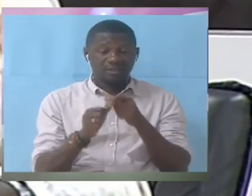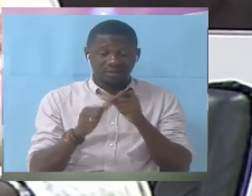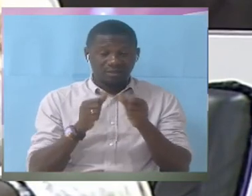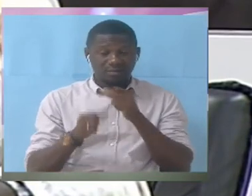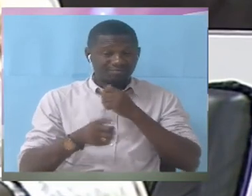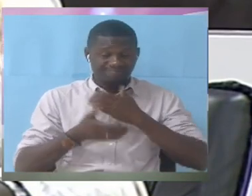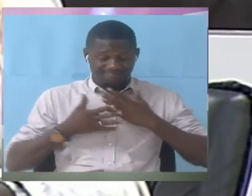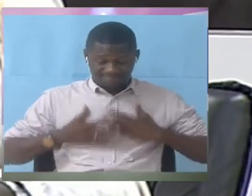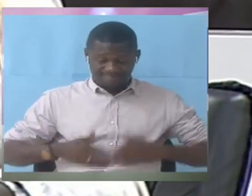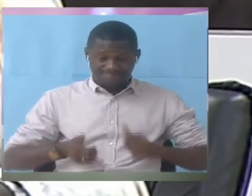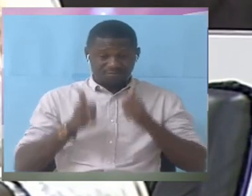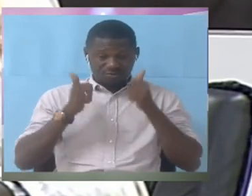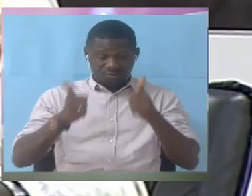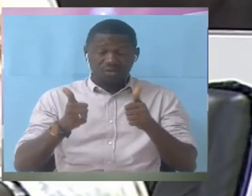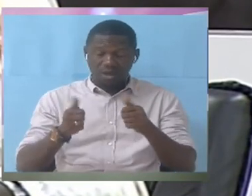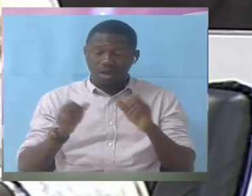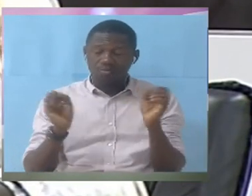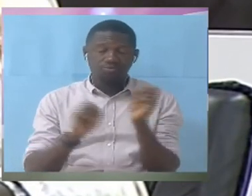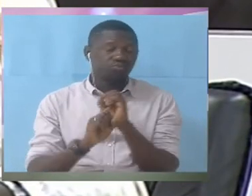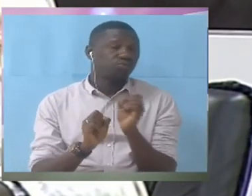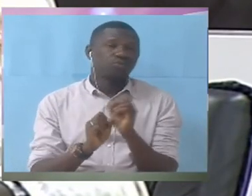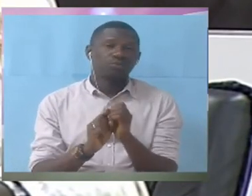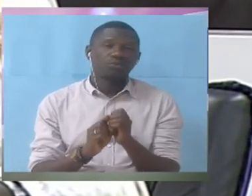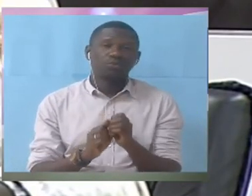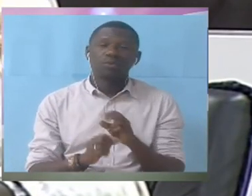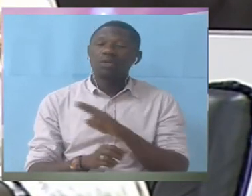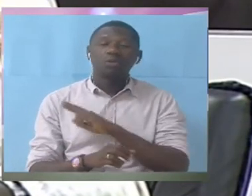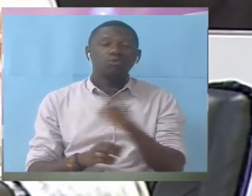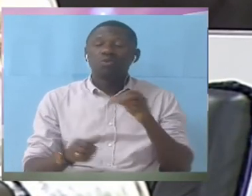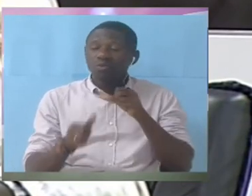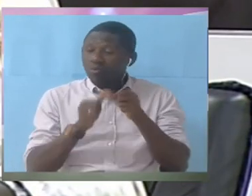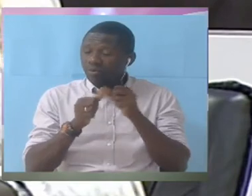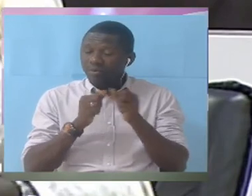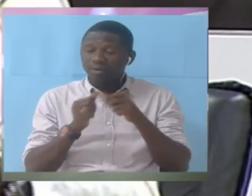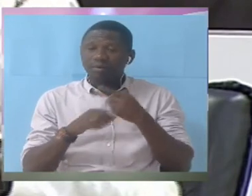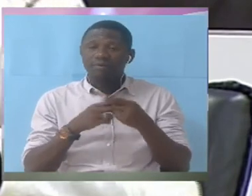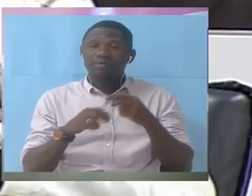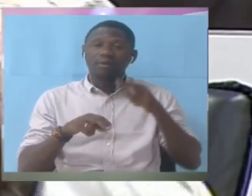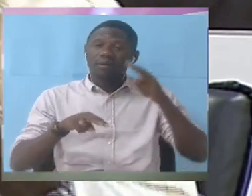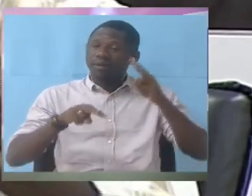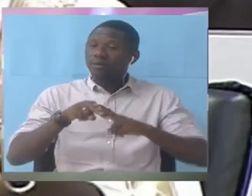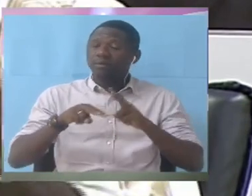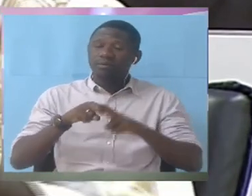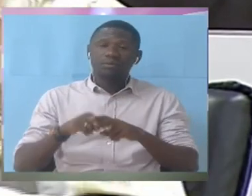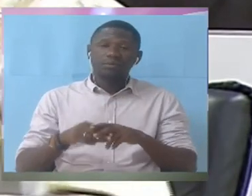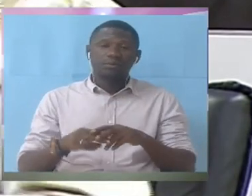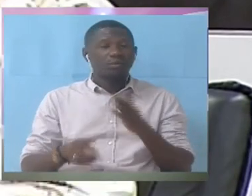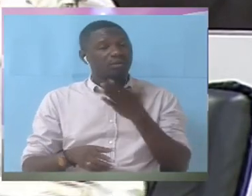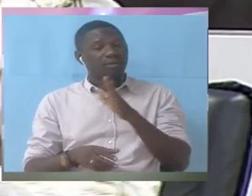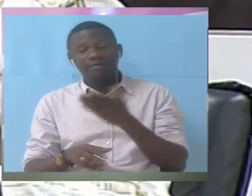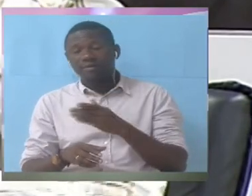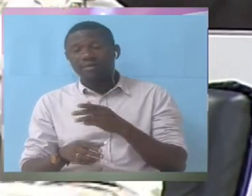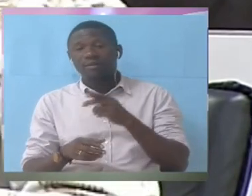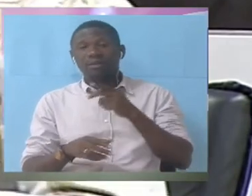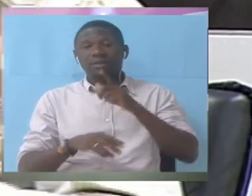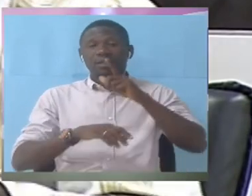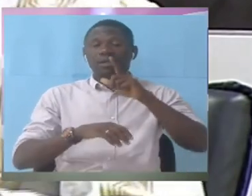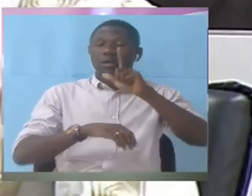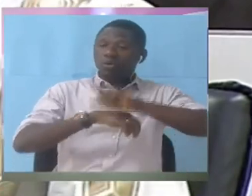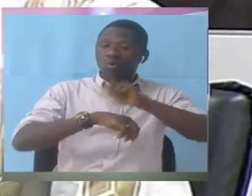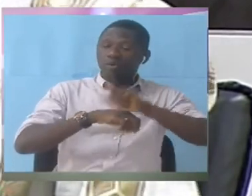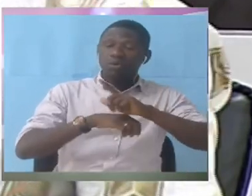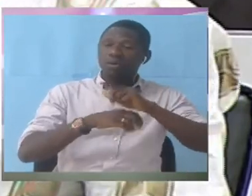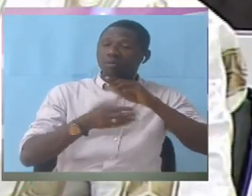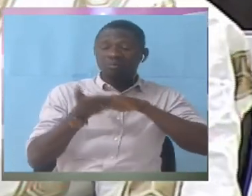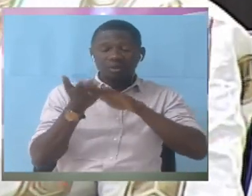won de. So there's no cure for HIV. HIV AIDS dal mom amut fajj. Whether it's traditional medicine, conventional medicine, ko